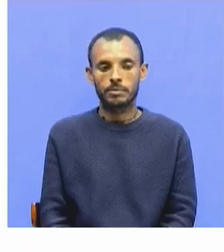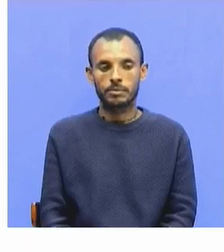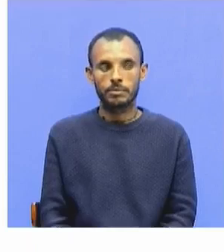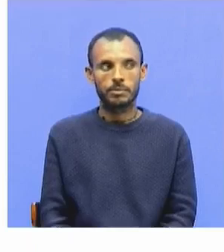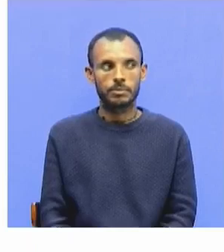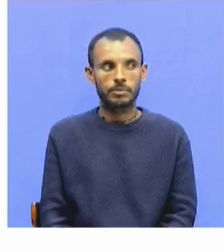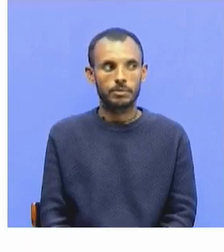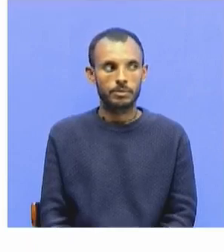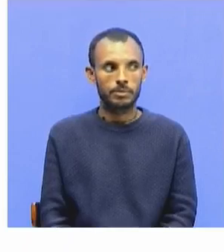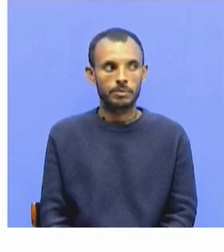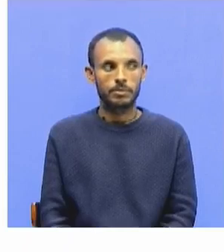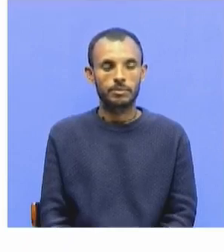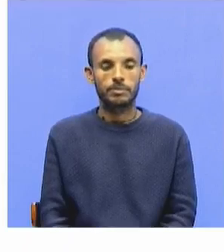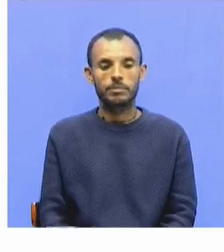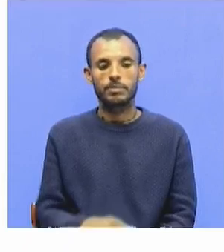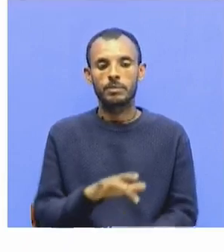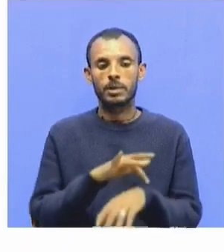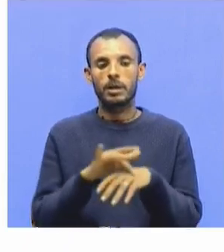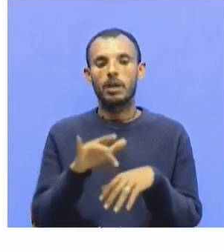Blank are